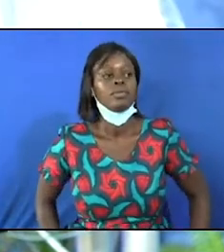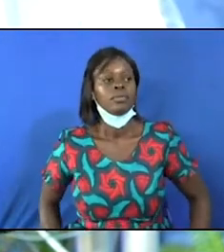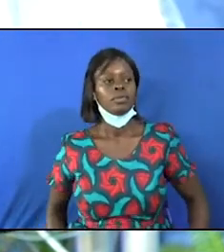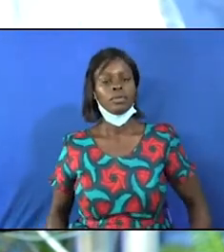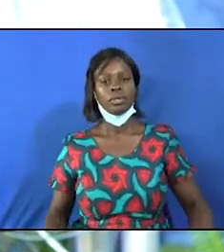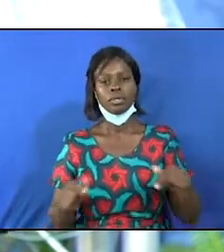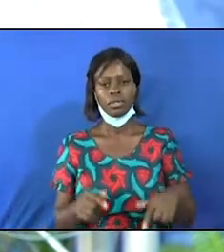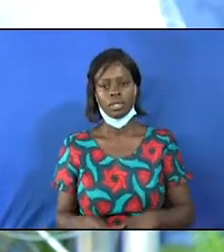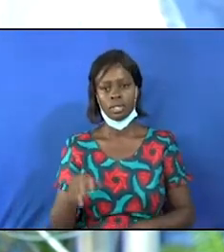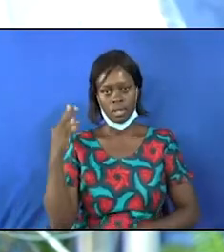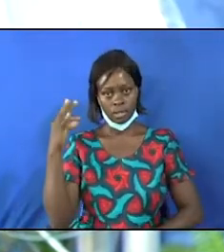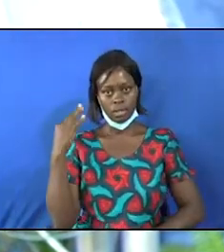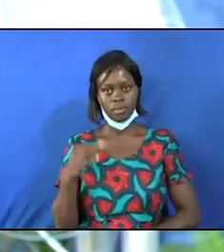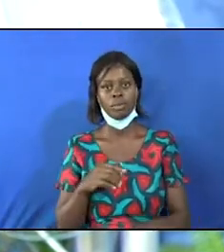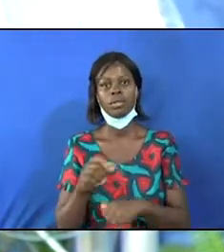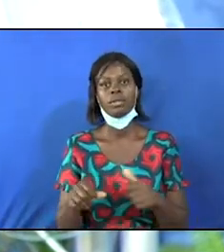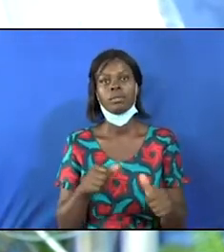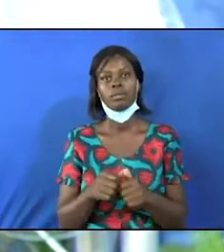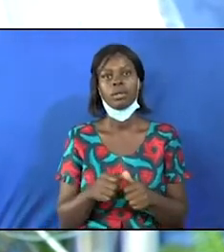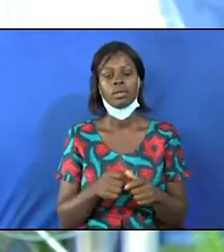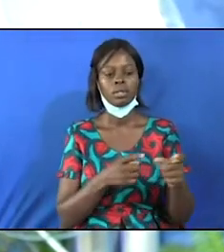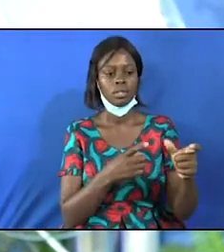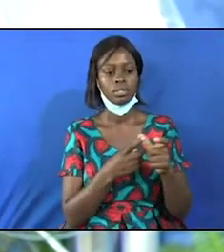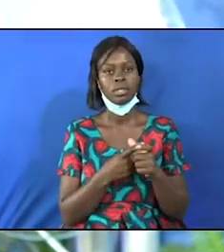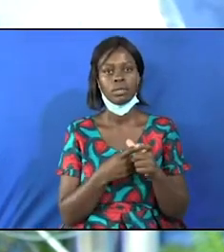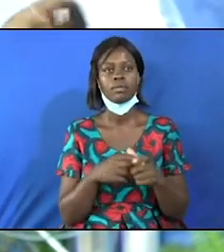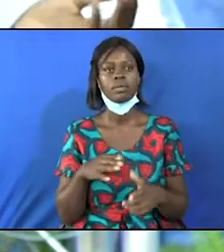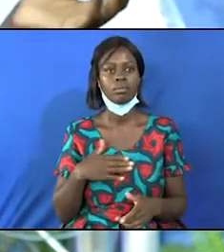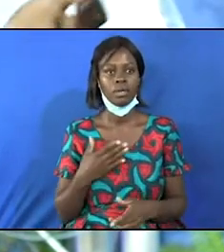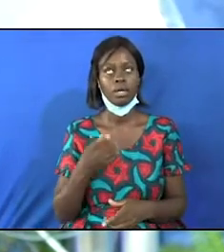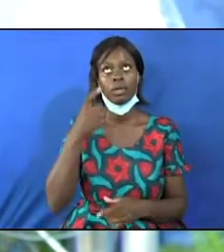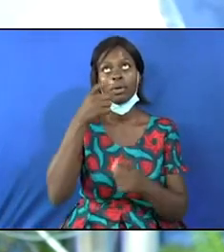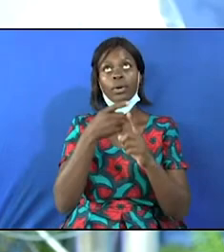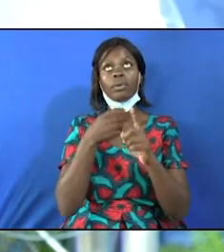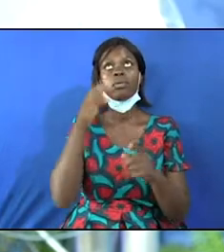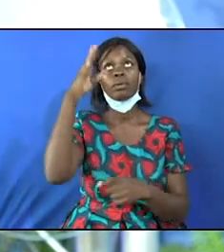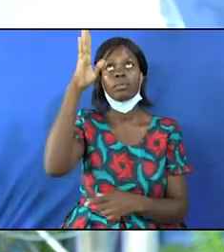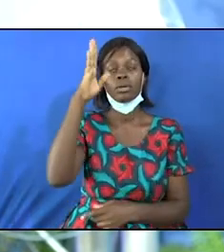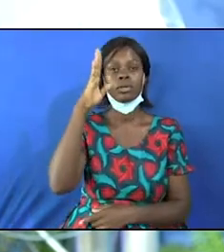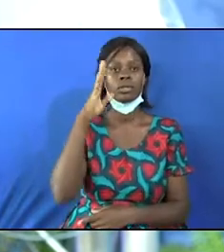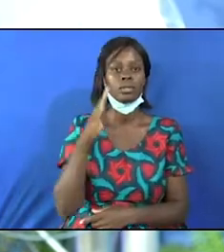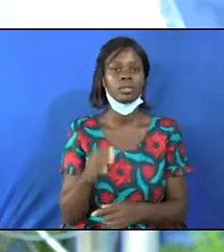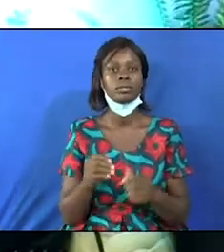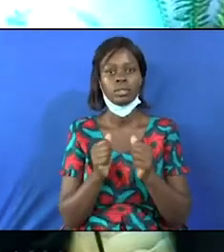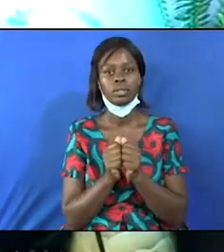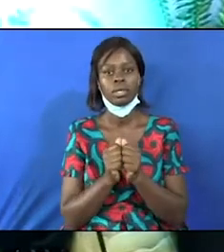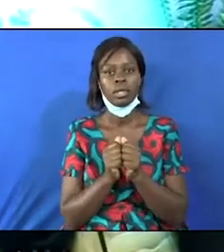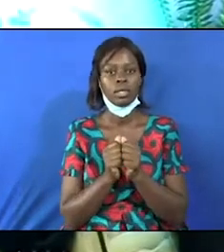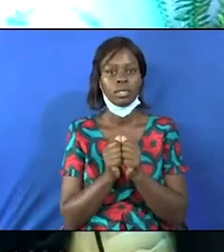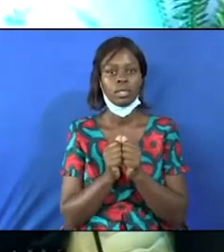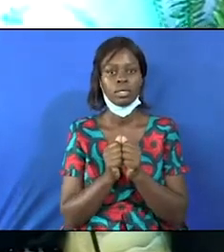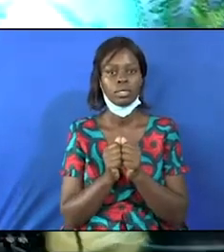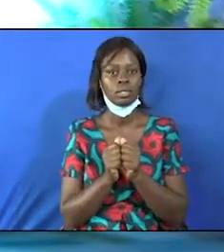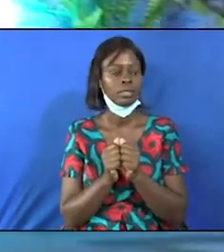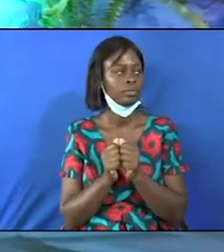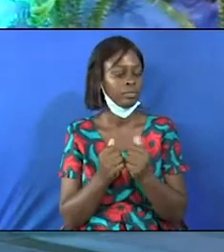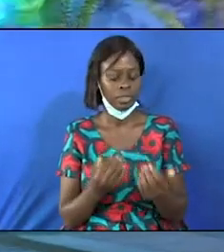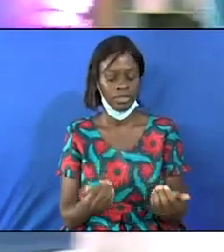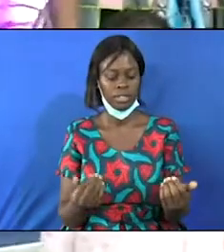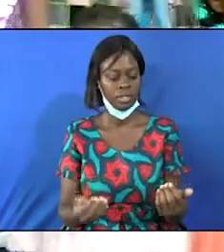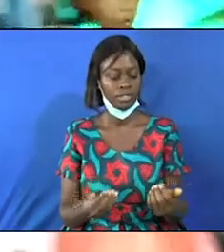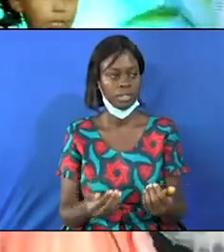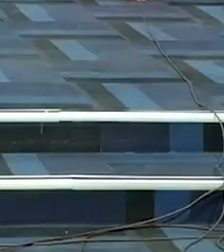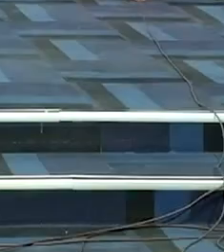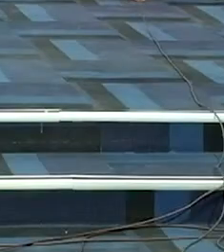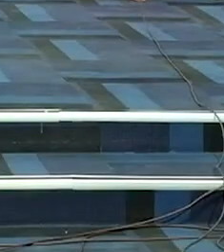Today's sermon is entitled, My Gift from God. With me are my fellow children, and they are going to introduce